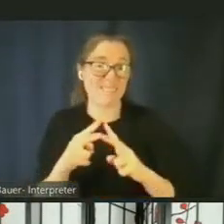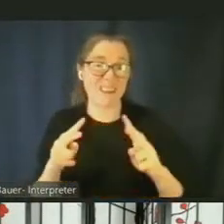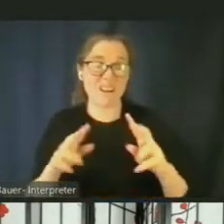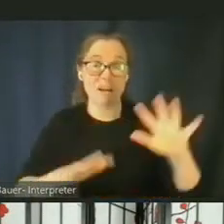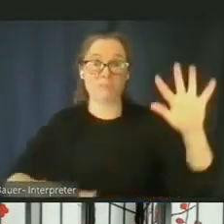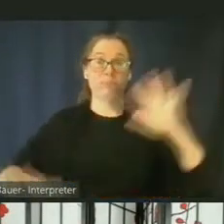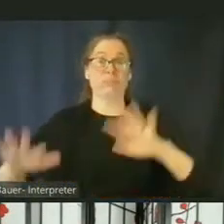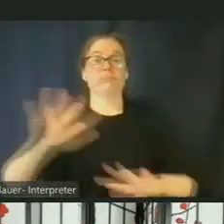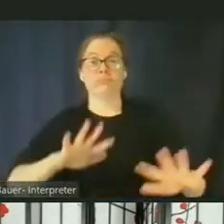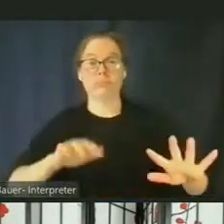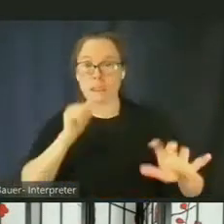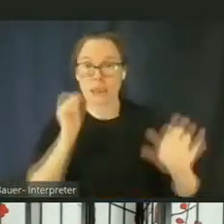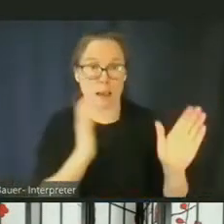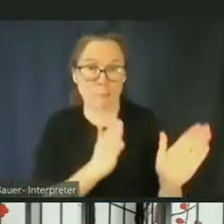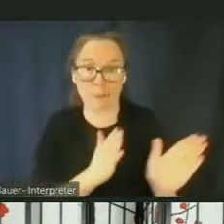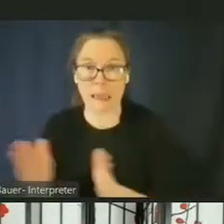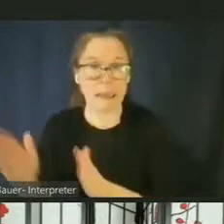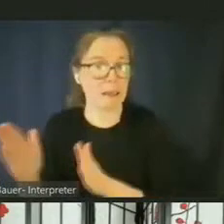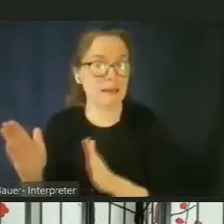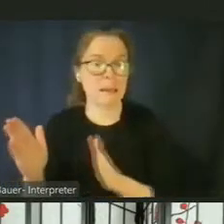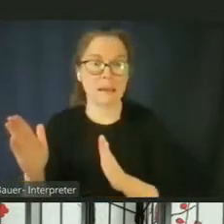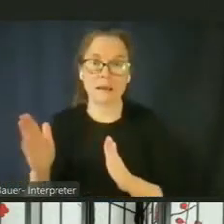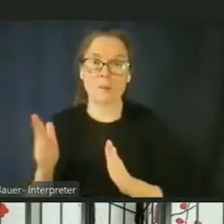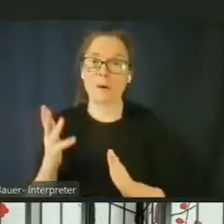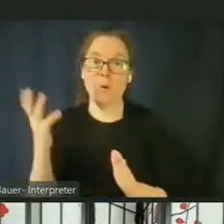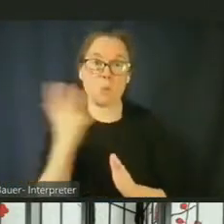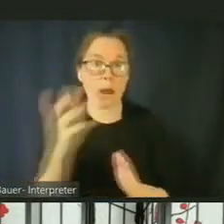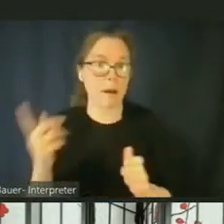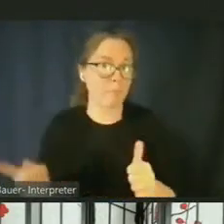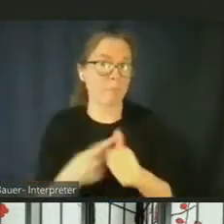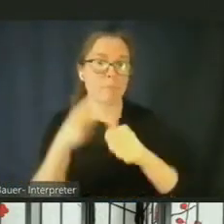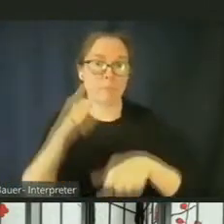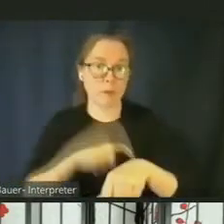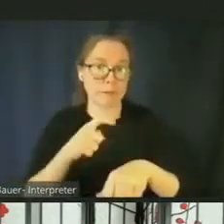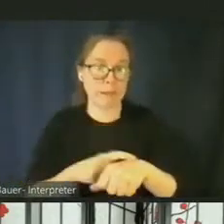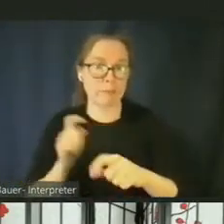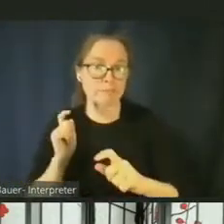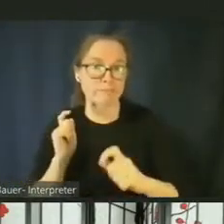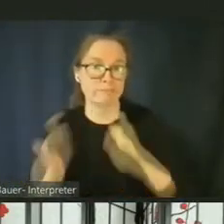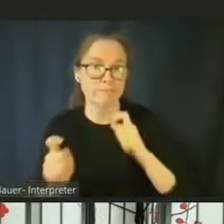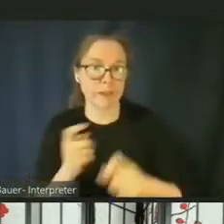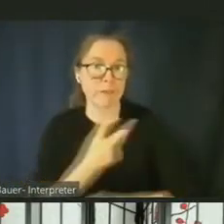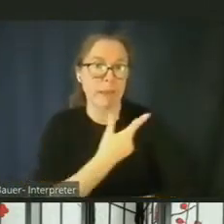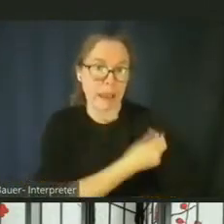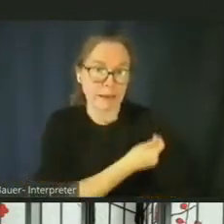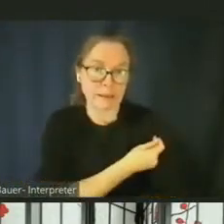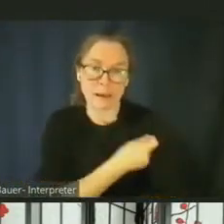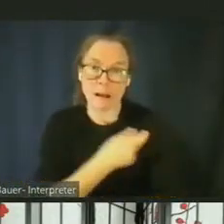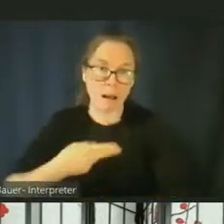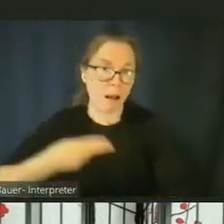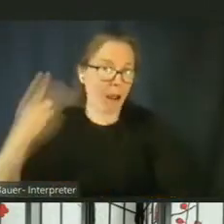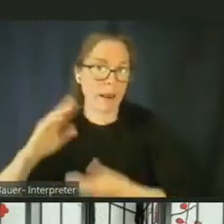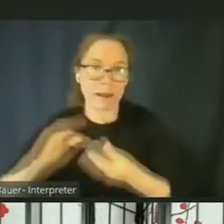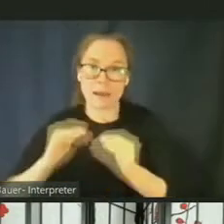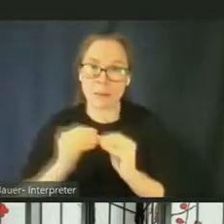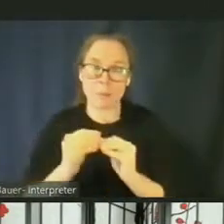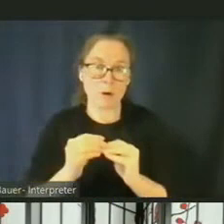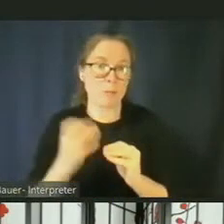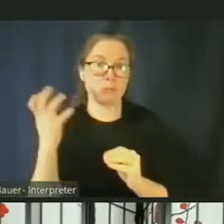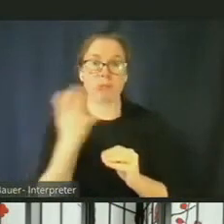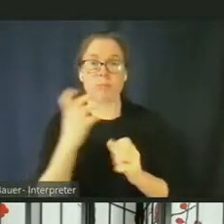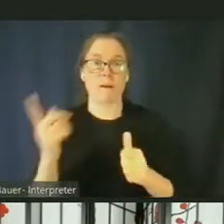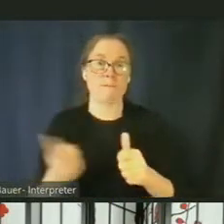an unprecedented effort in getting out this vaccine at the magnitude and scale that we're undertaking right